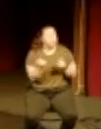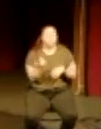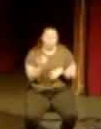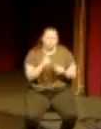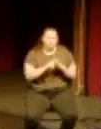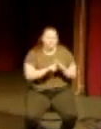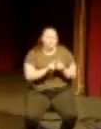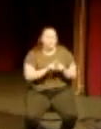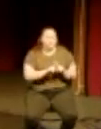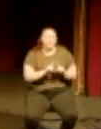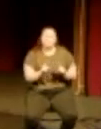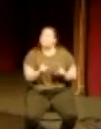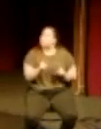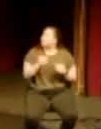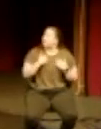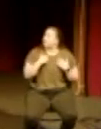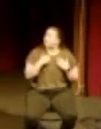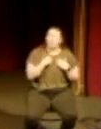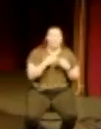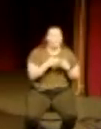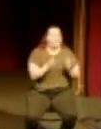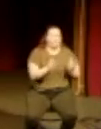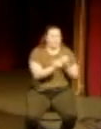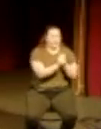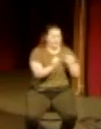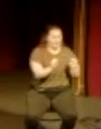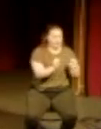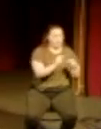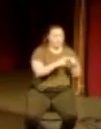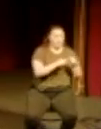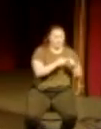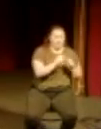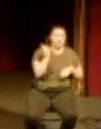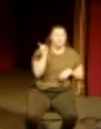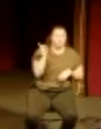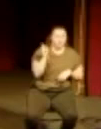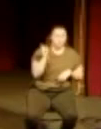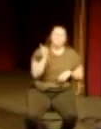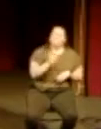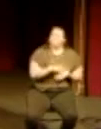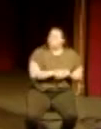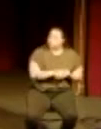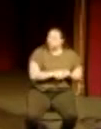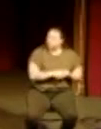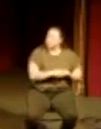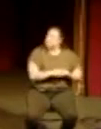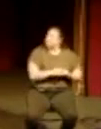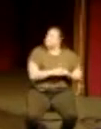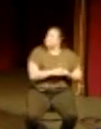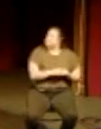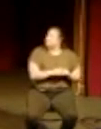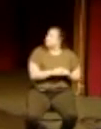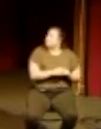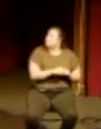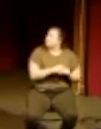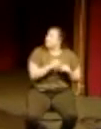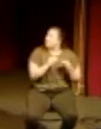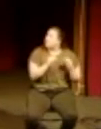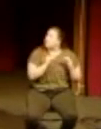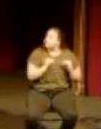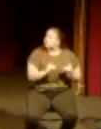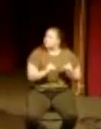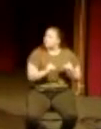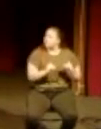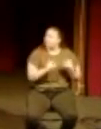but we've got a public safety building to the far west behind our amphitheater there, and then to the far east, we've got the